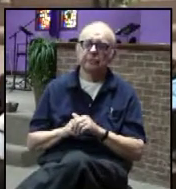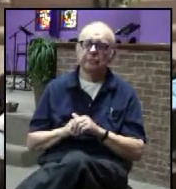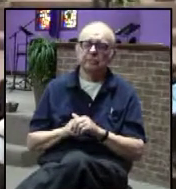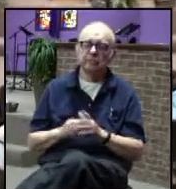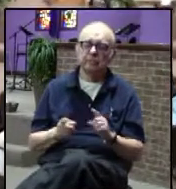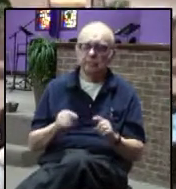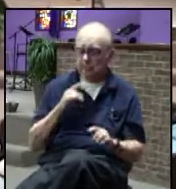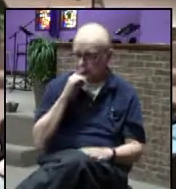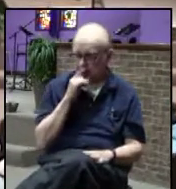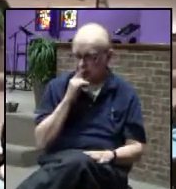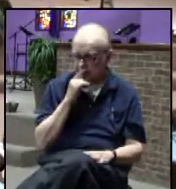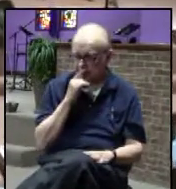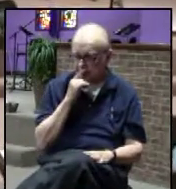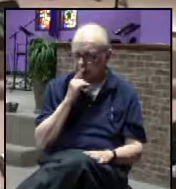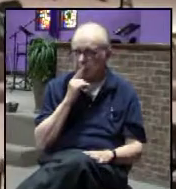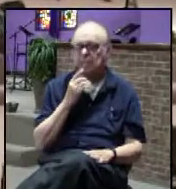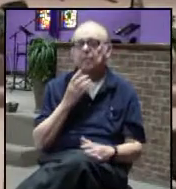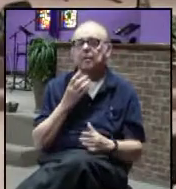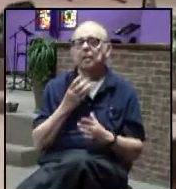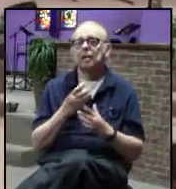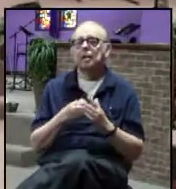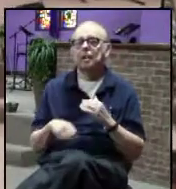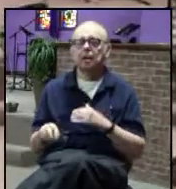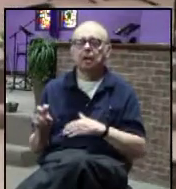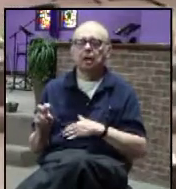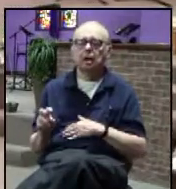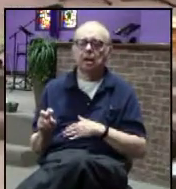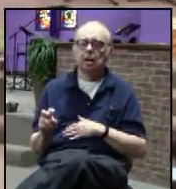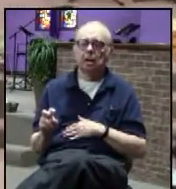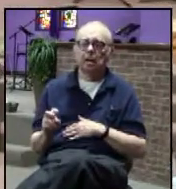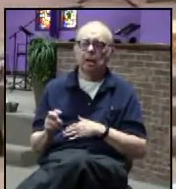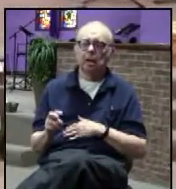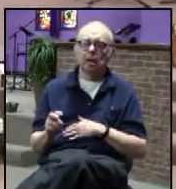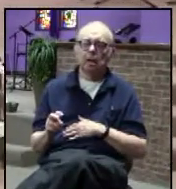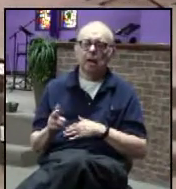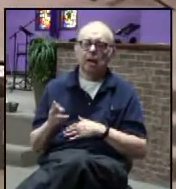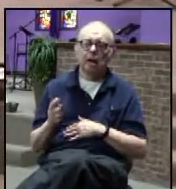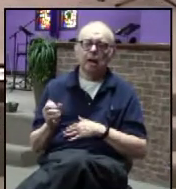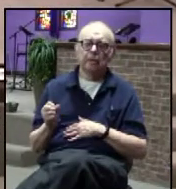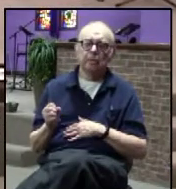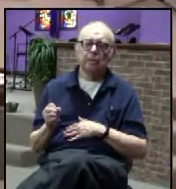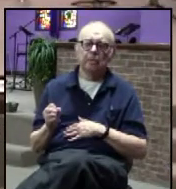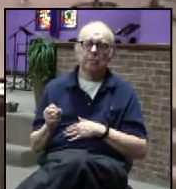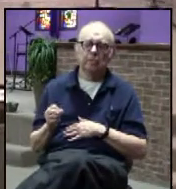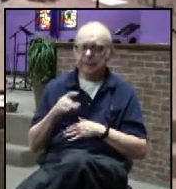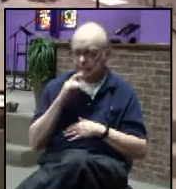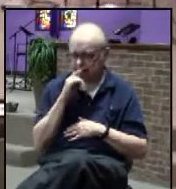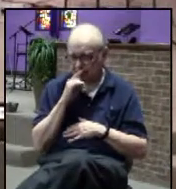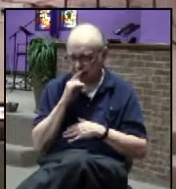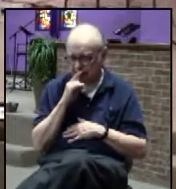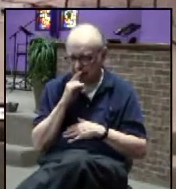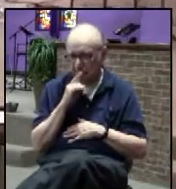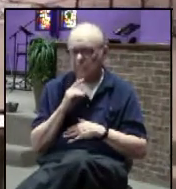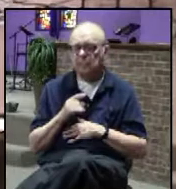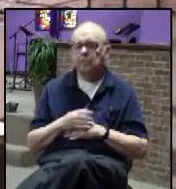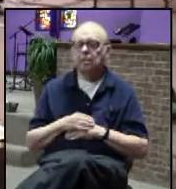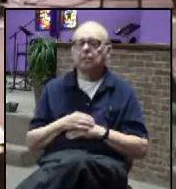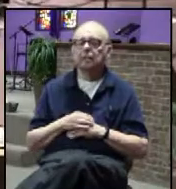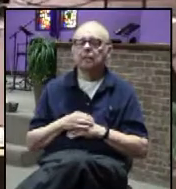When a kid gets out of Journey this year, which is high school kids, it is